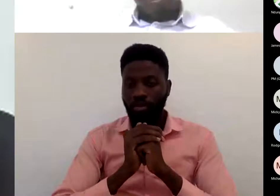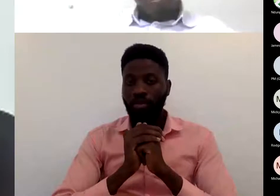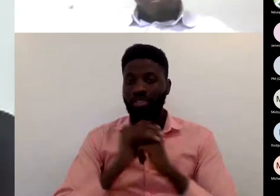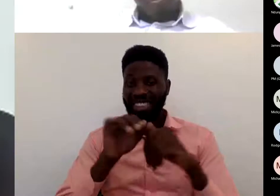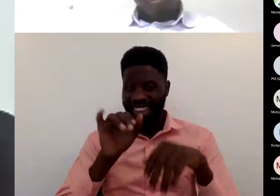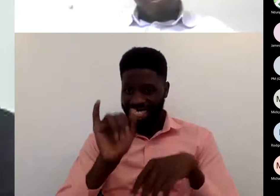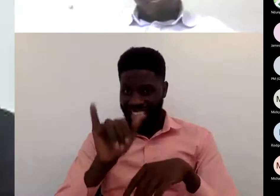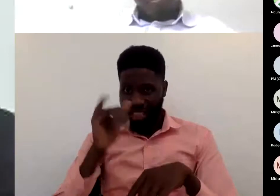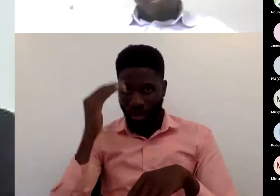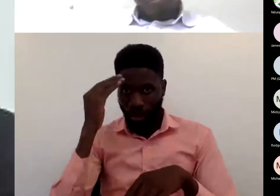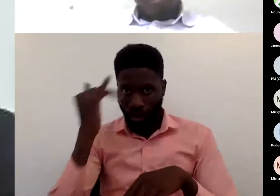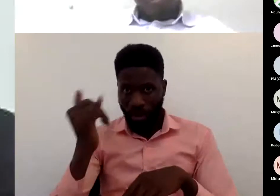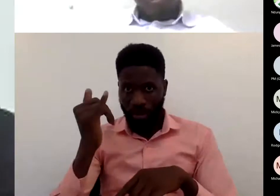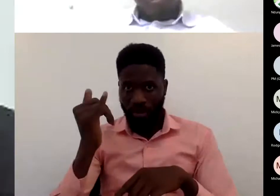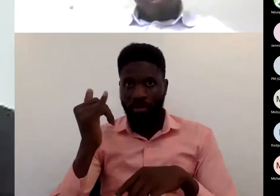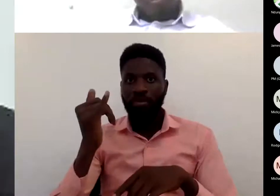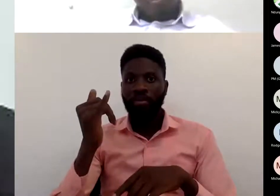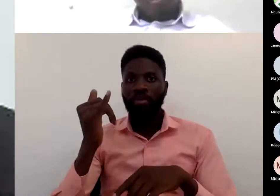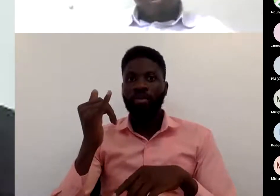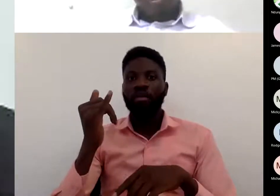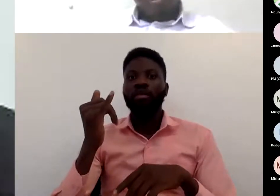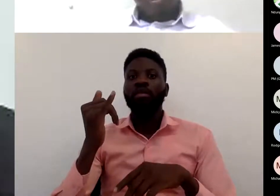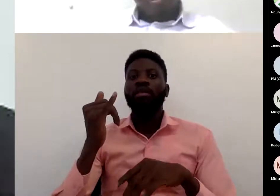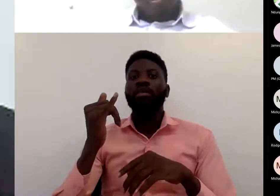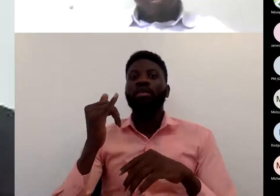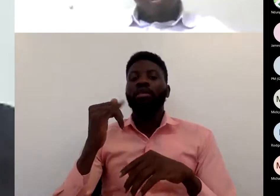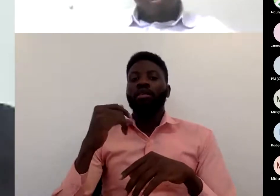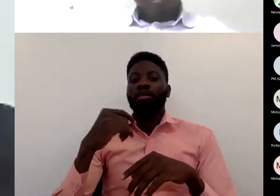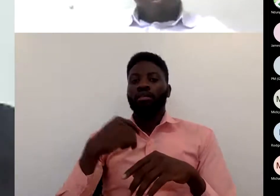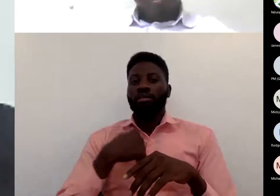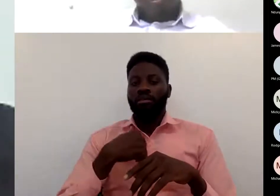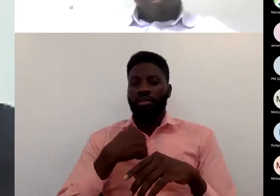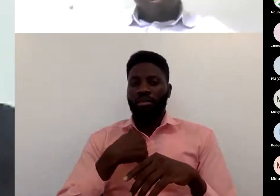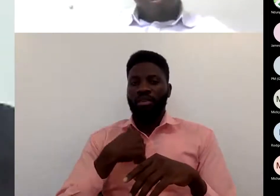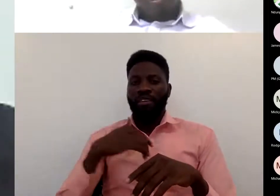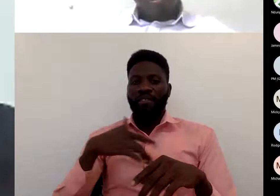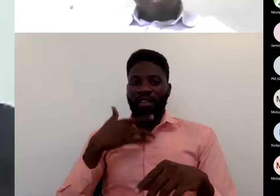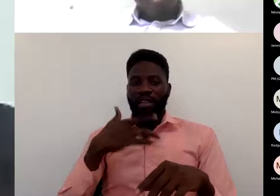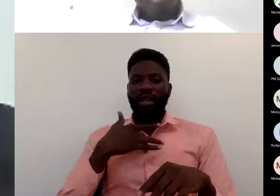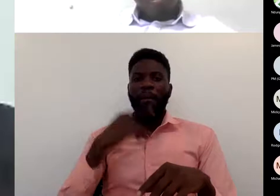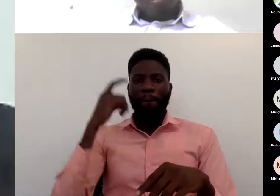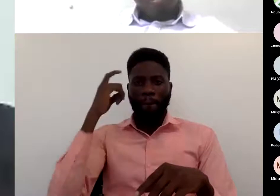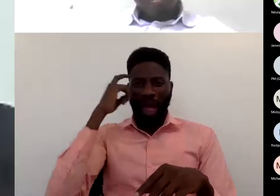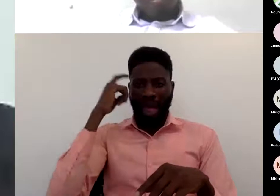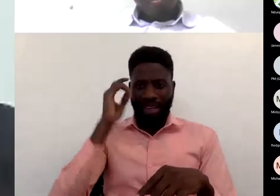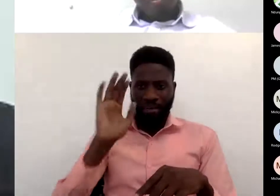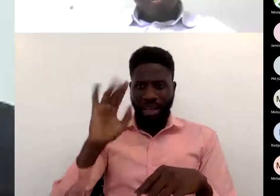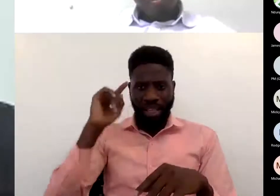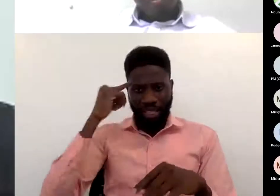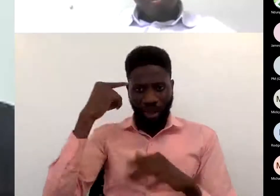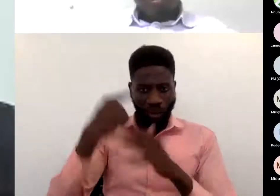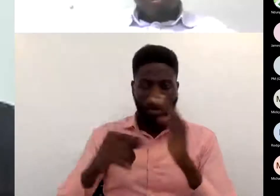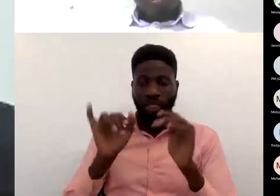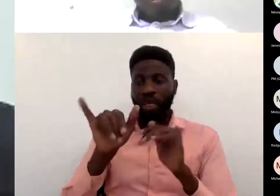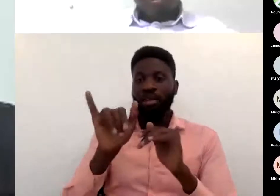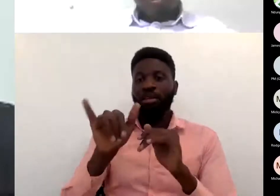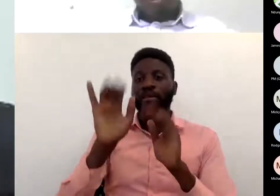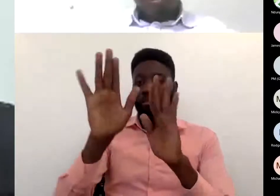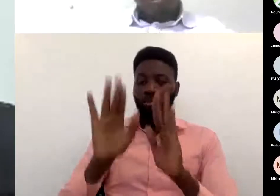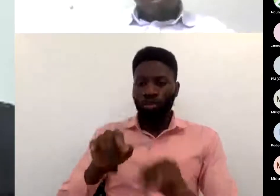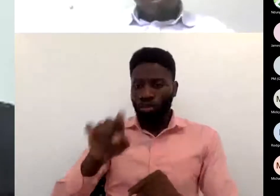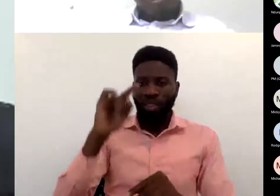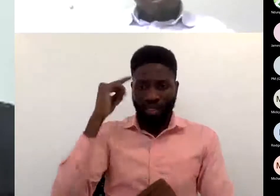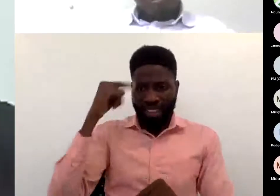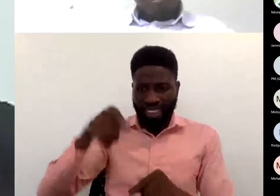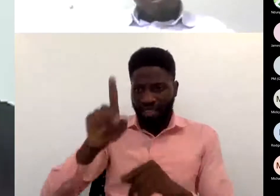that's why, for me, that is a really powerful lesson when it comes to our mindsets. What do you think of yourself? What do you think you deserve,